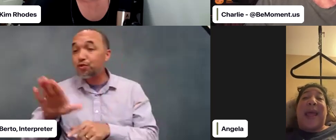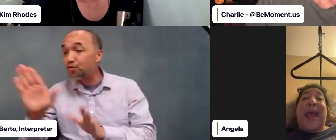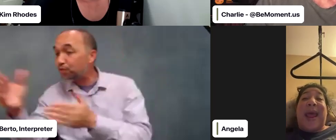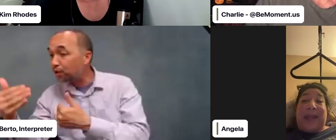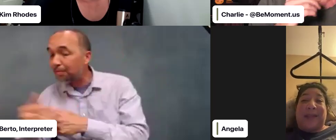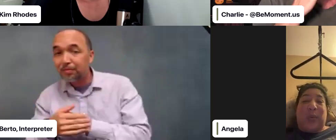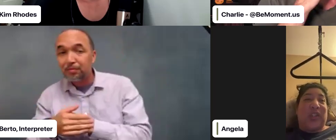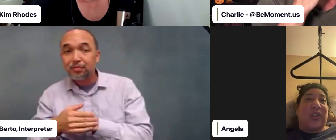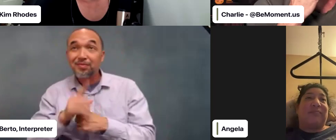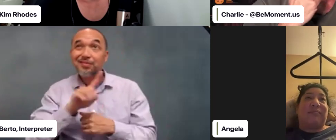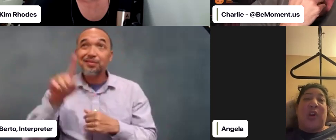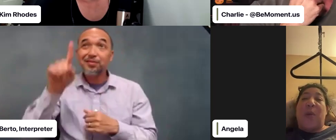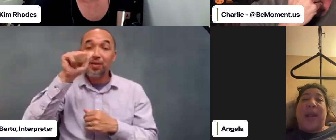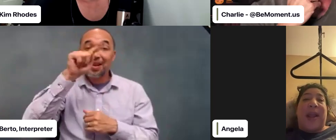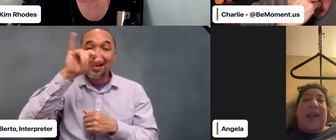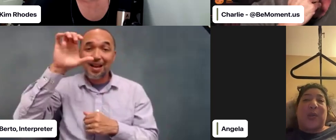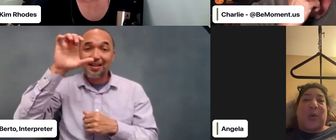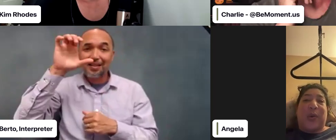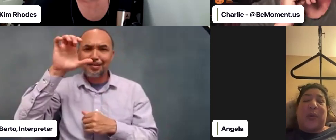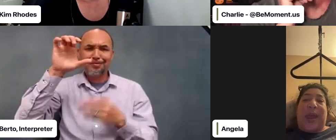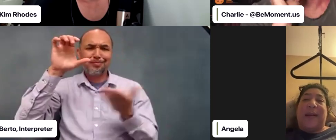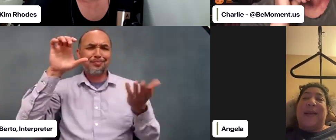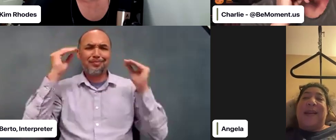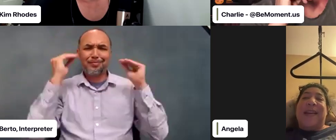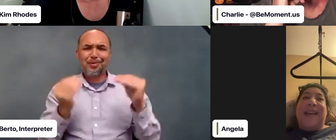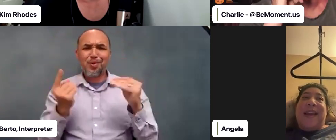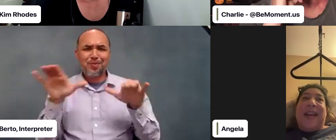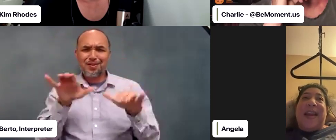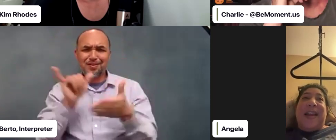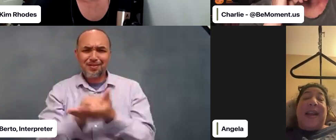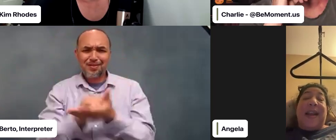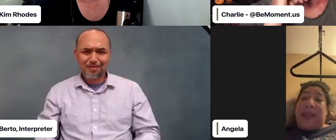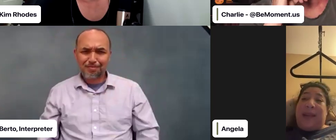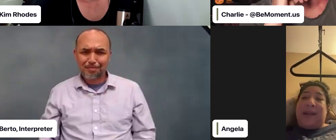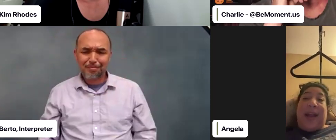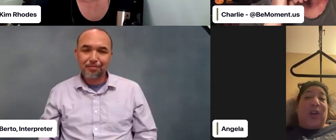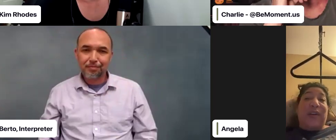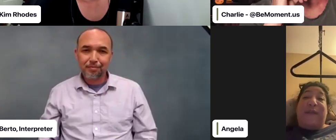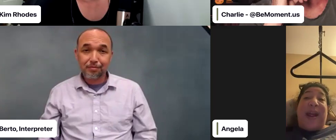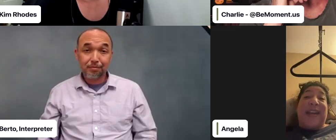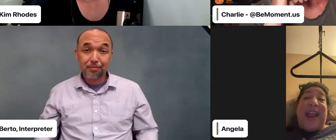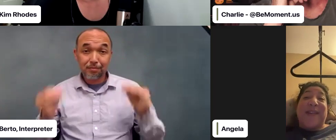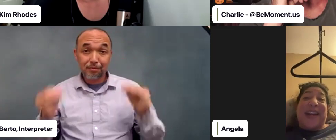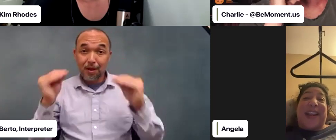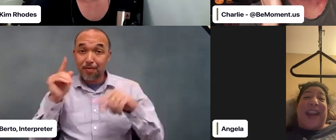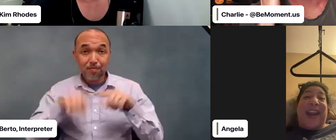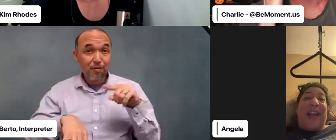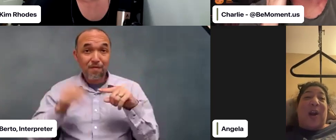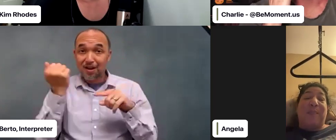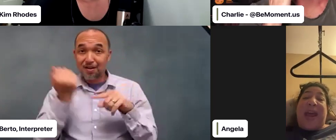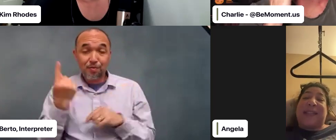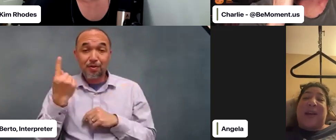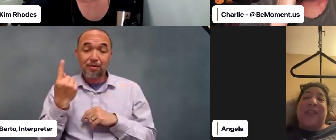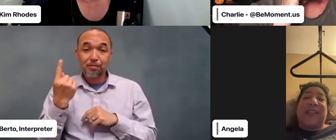into the attic, which nobody in my household would do that. Nothing. I couldn't find anybody. And I